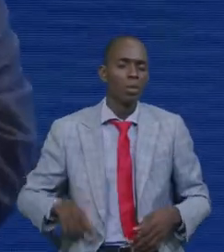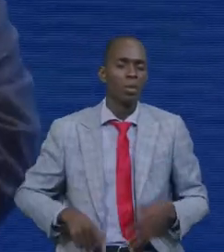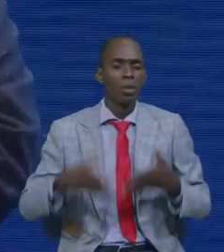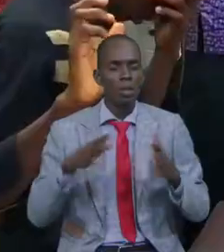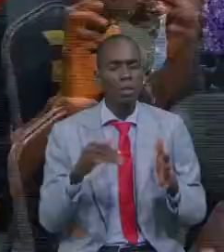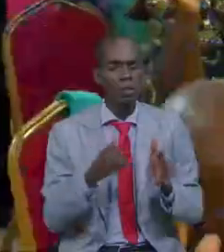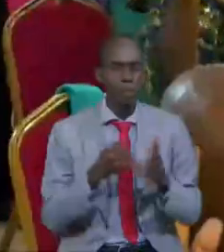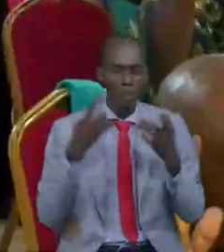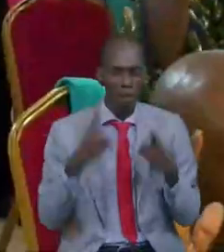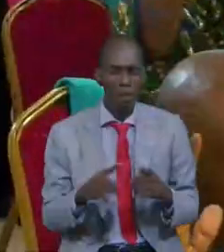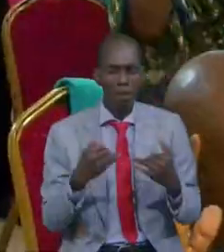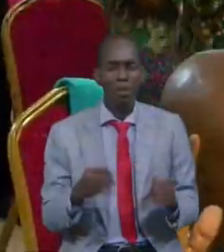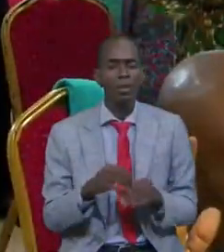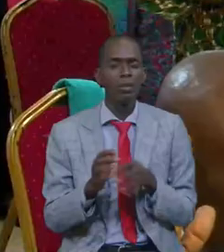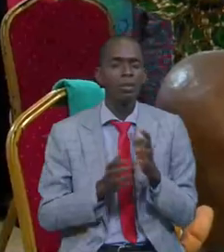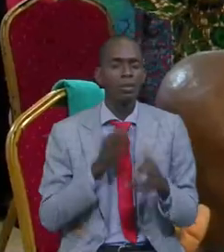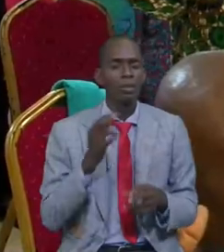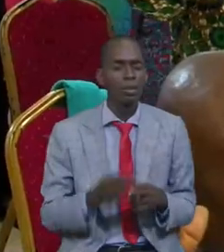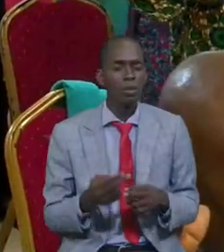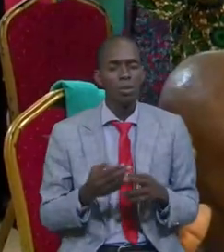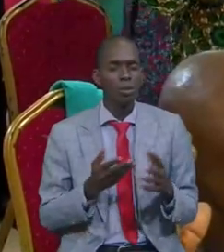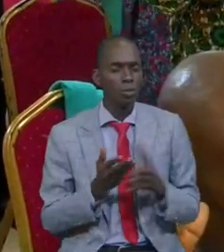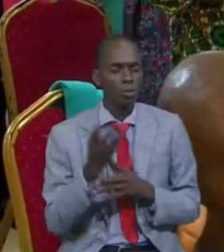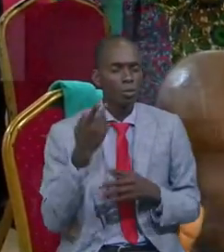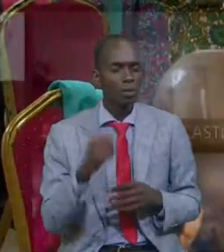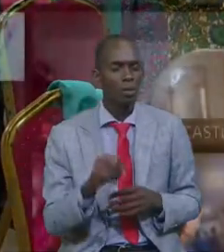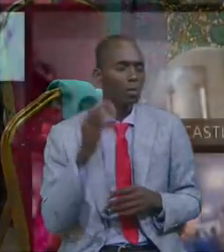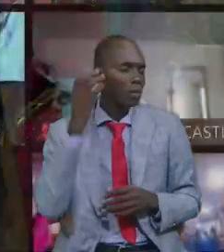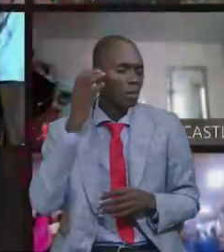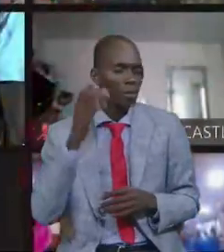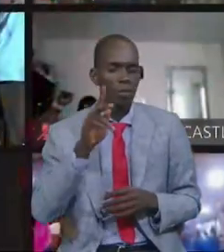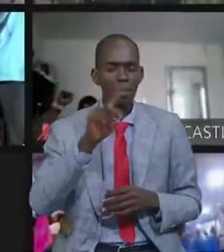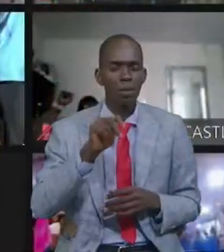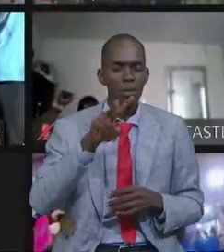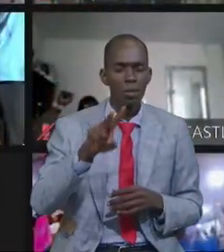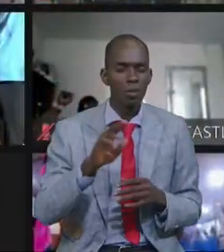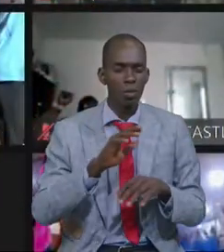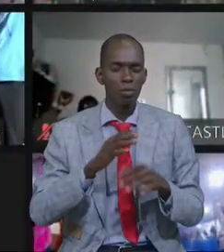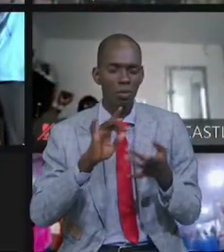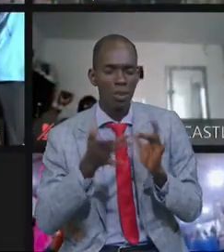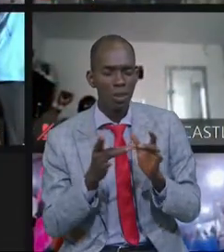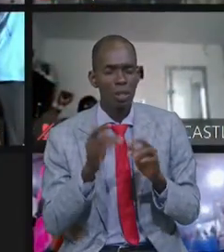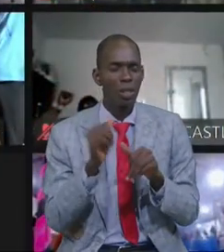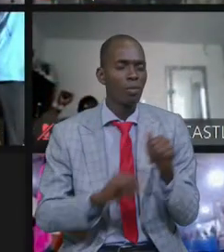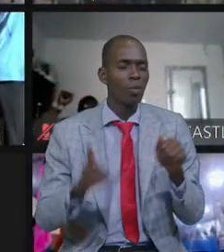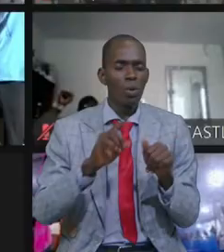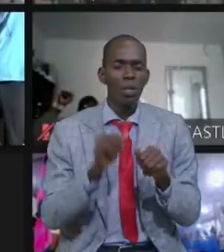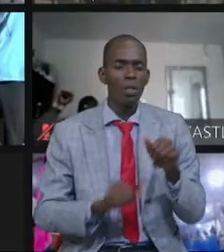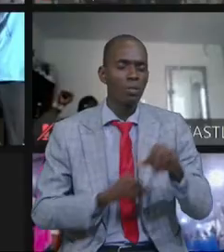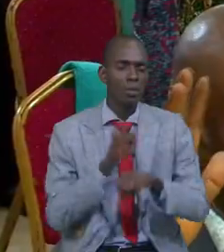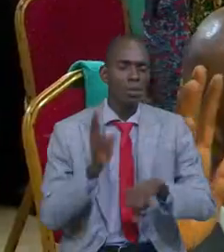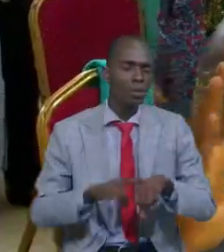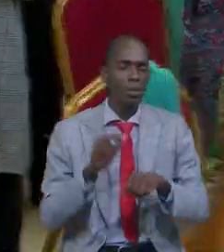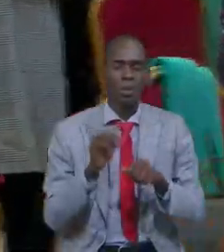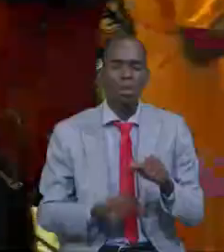it come to pass. Over the radio, television, online, everywhere, every nation, every